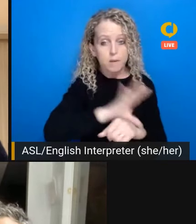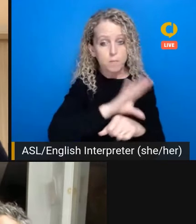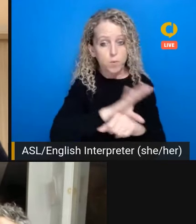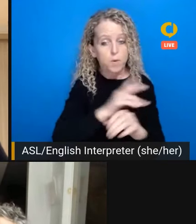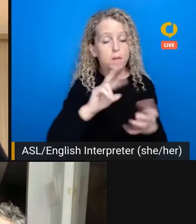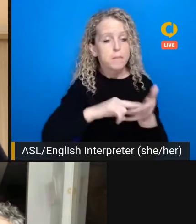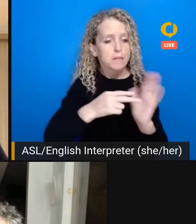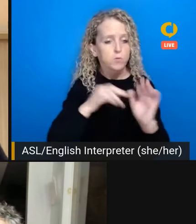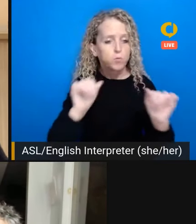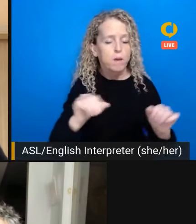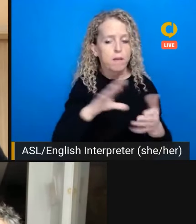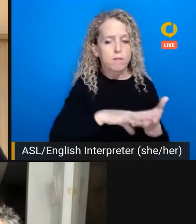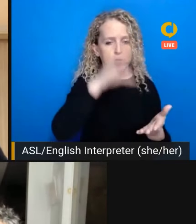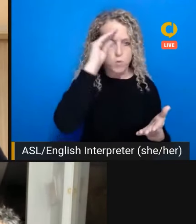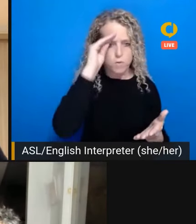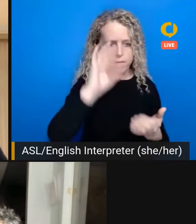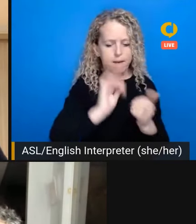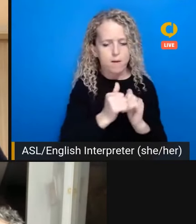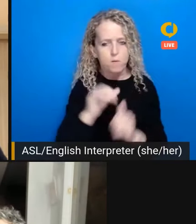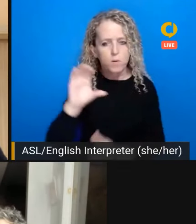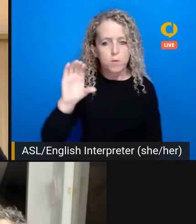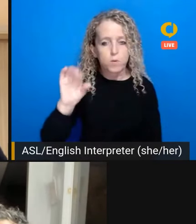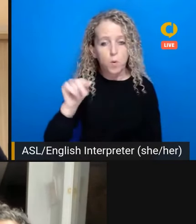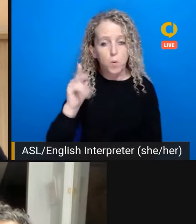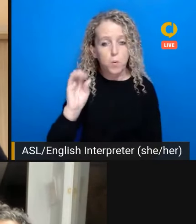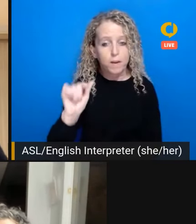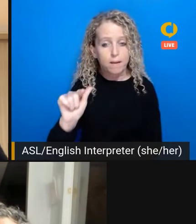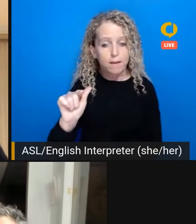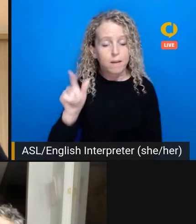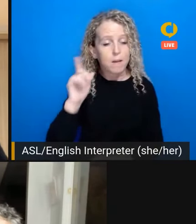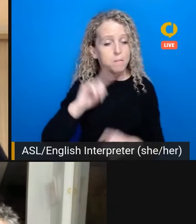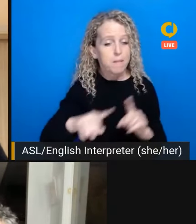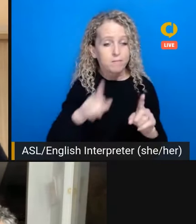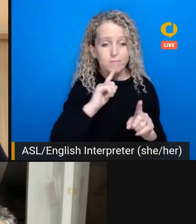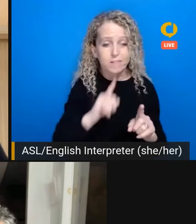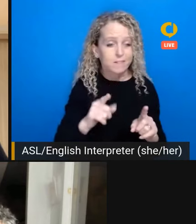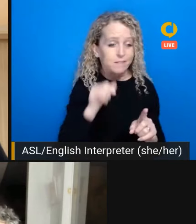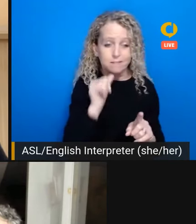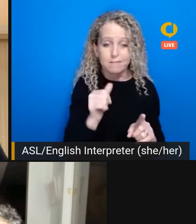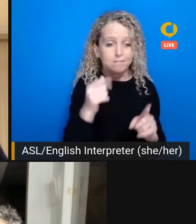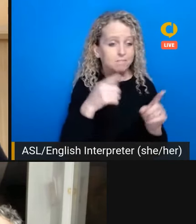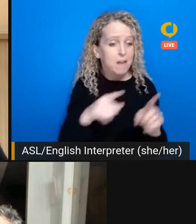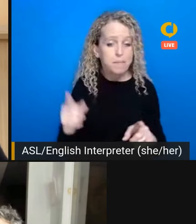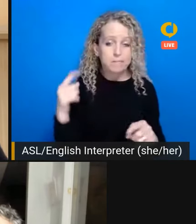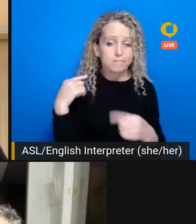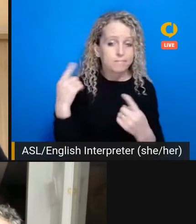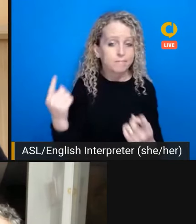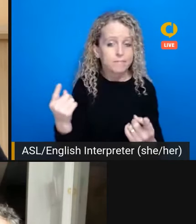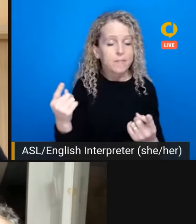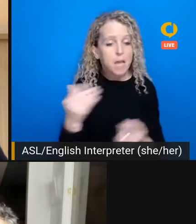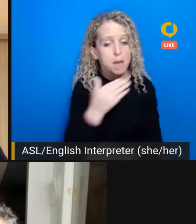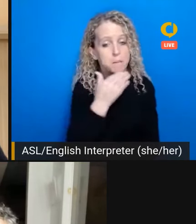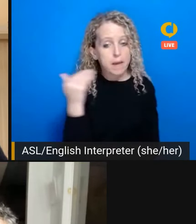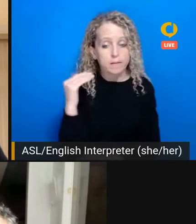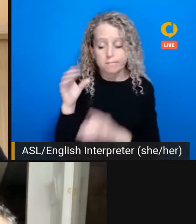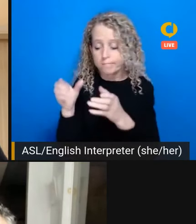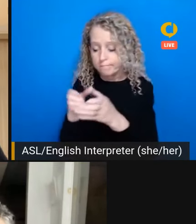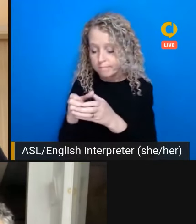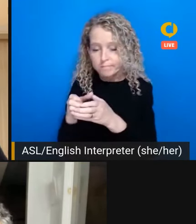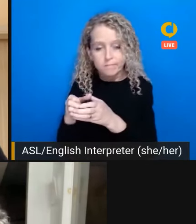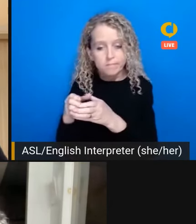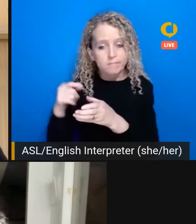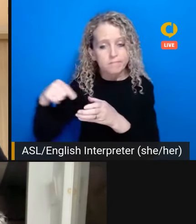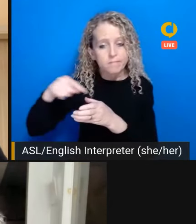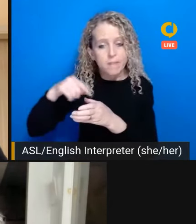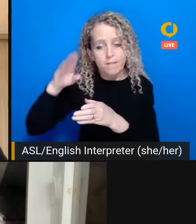do things that you wanted it to do. But over the past couple of decades, it was more expedient to have a small group of people who knew how to program computers